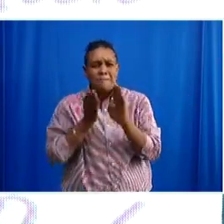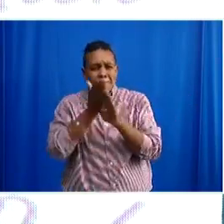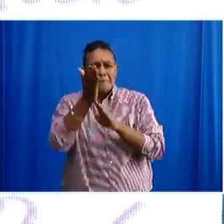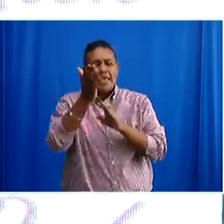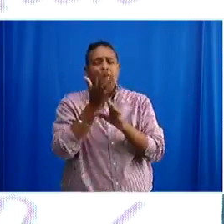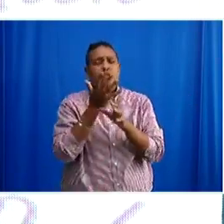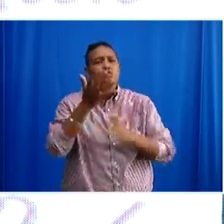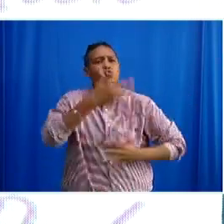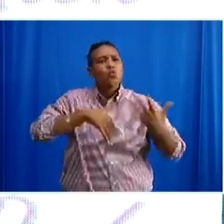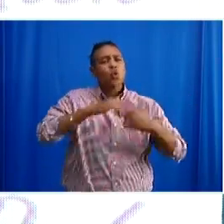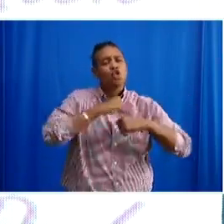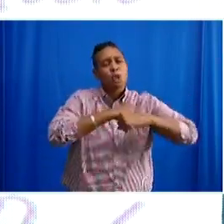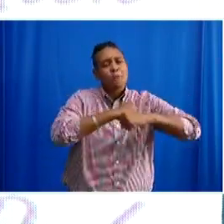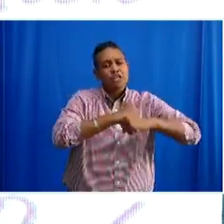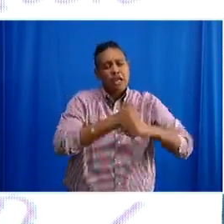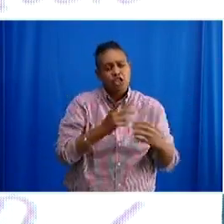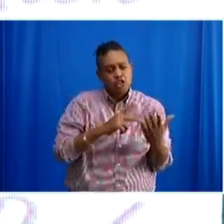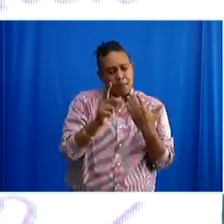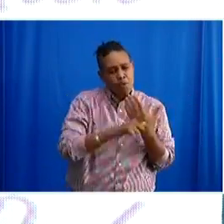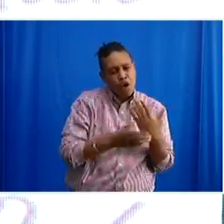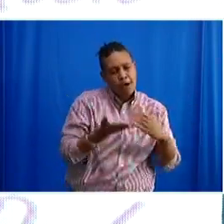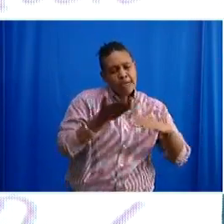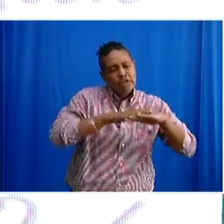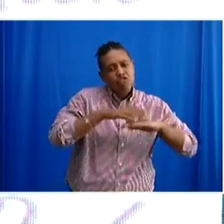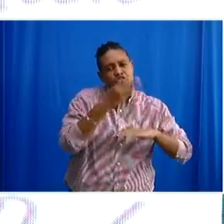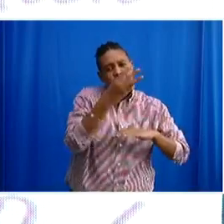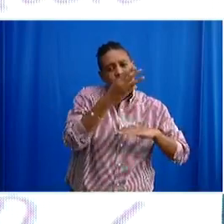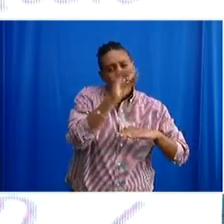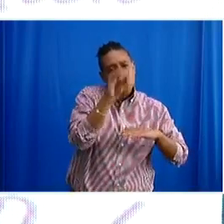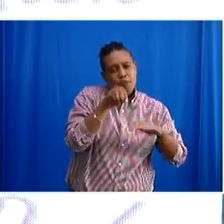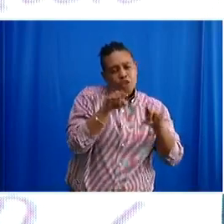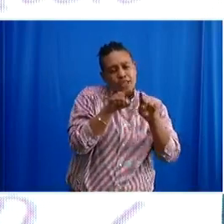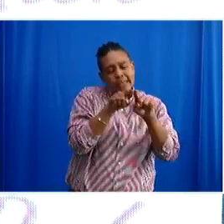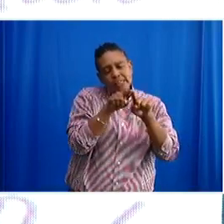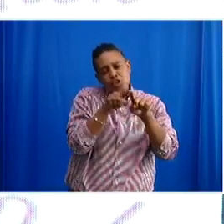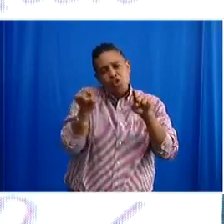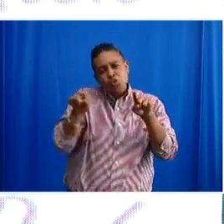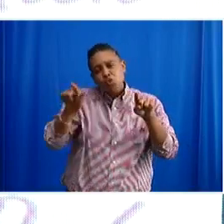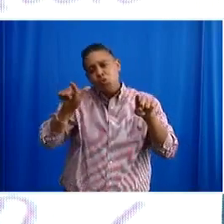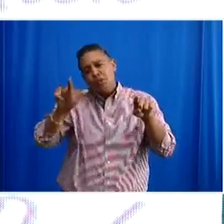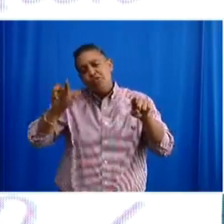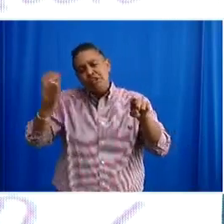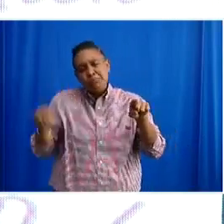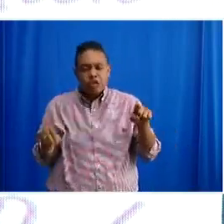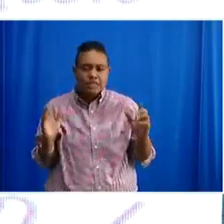protection programs increased from between 16% and 23%.